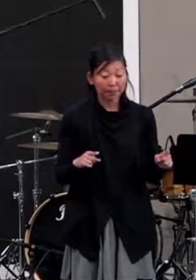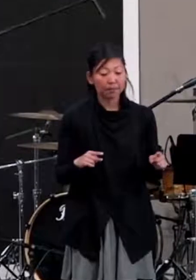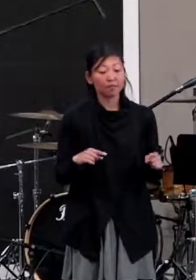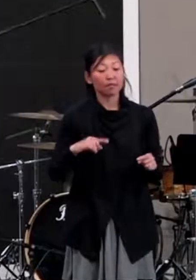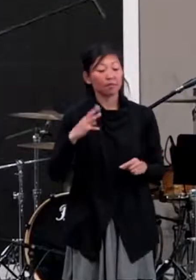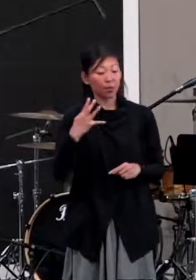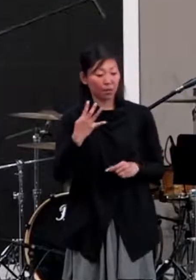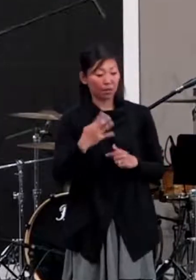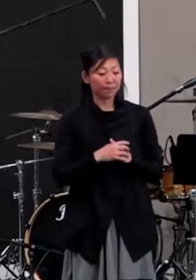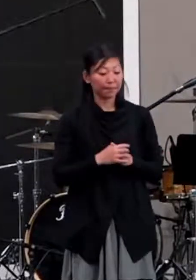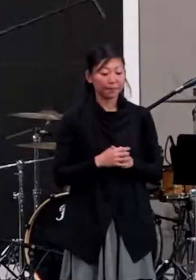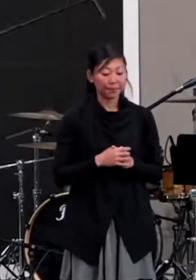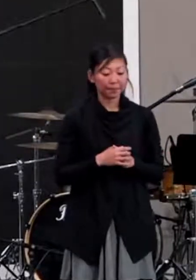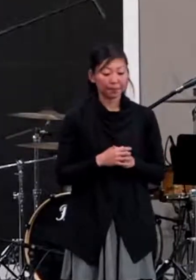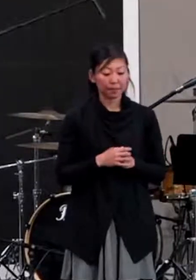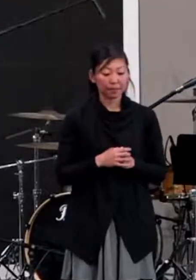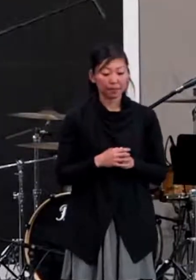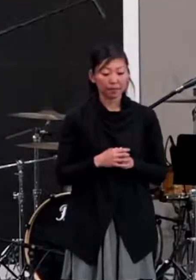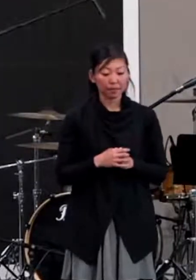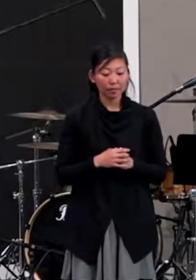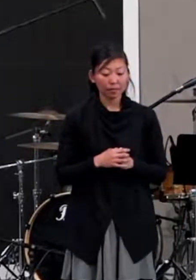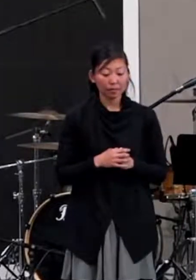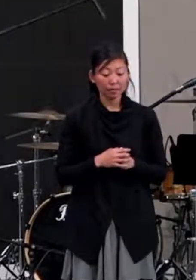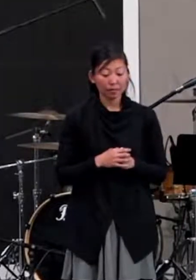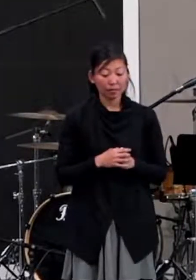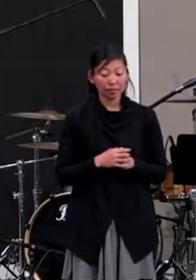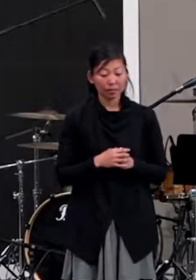Fourth, in a different way, have you